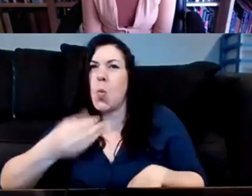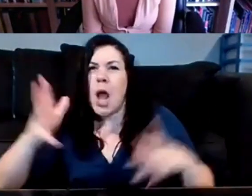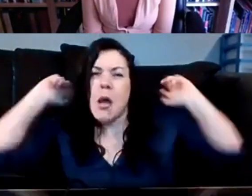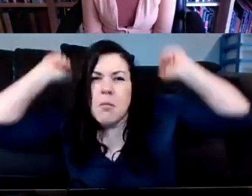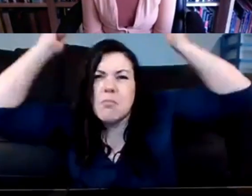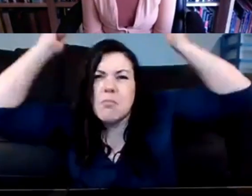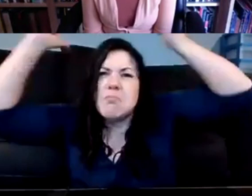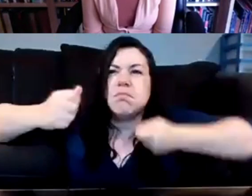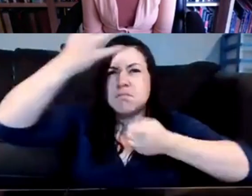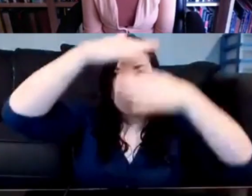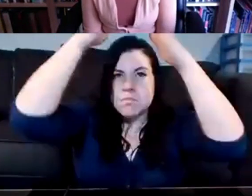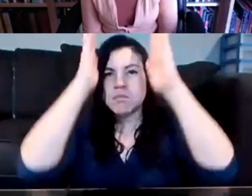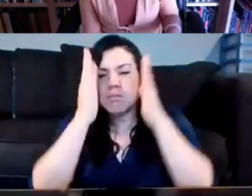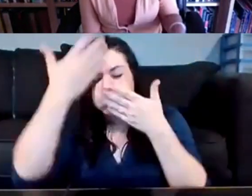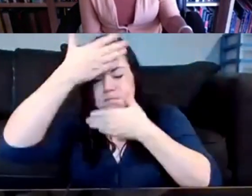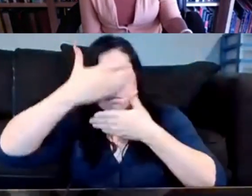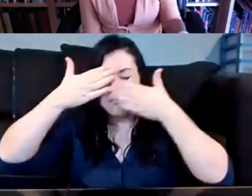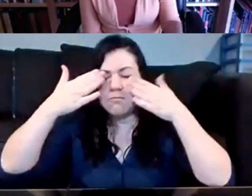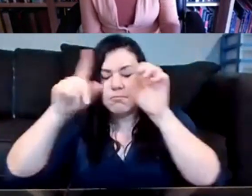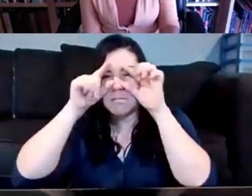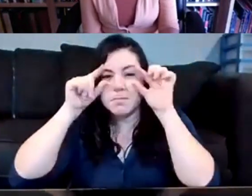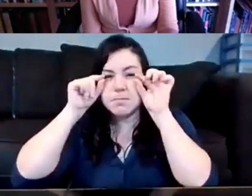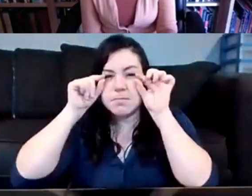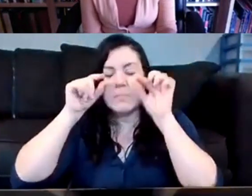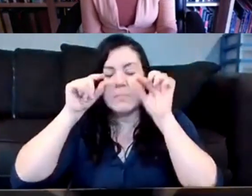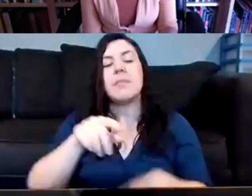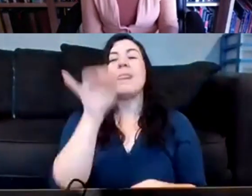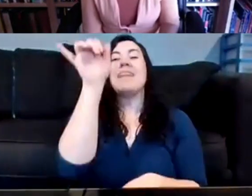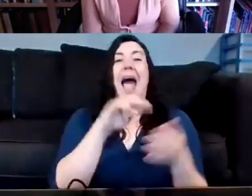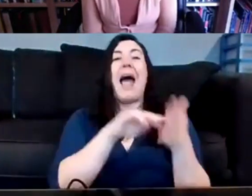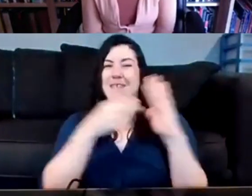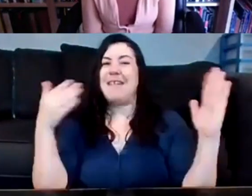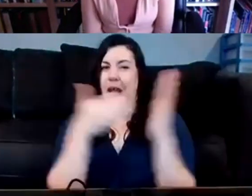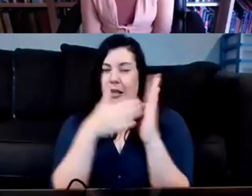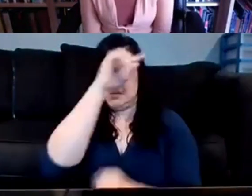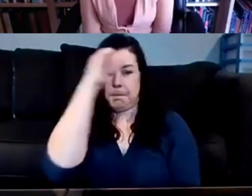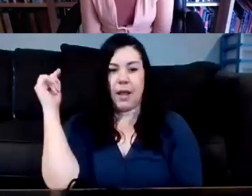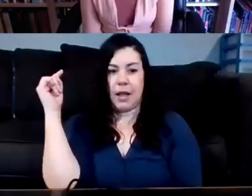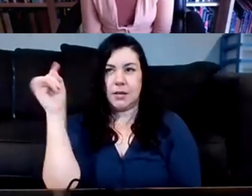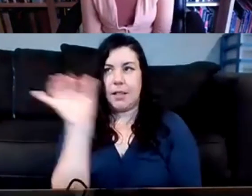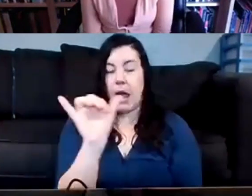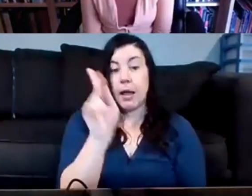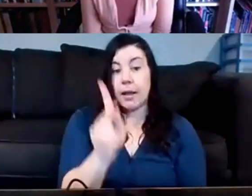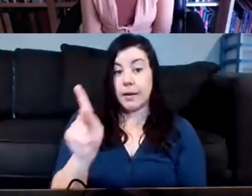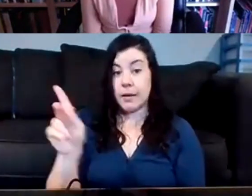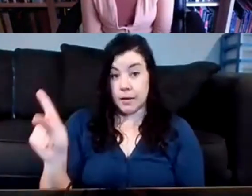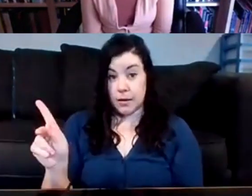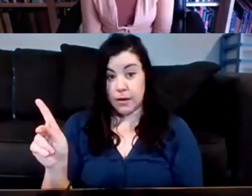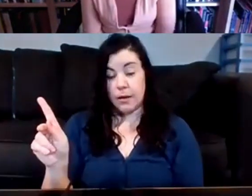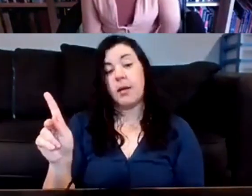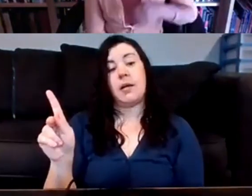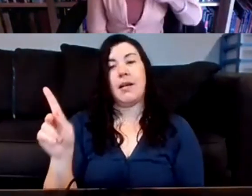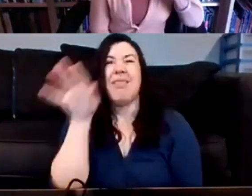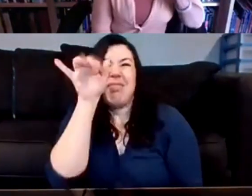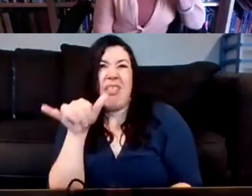white people, we don't get to see their faces because they got hoods on. That's what anti-Blackness is. It's when it's the KKK, that kind